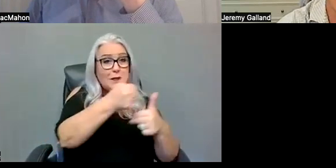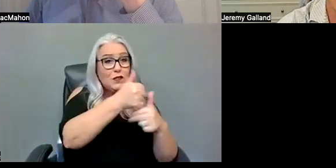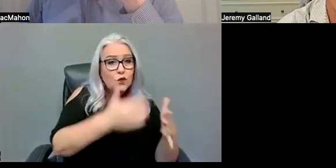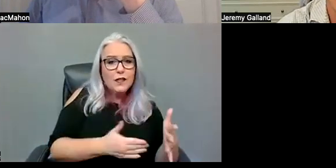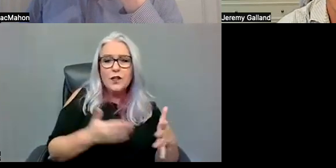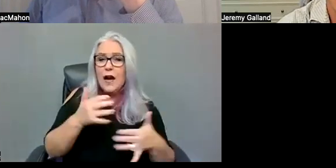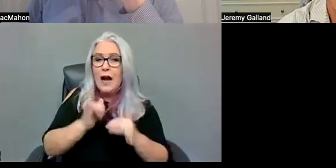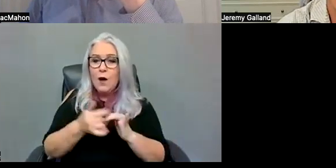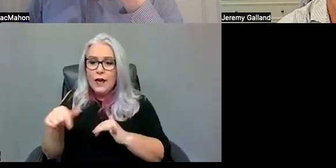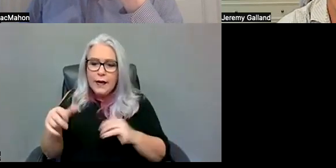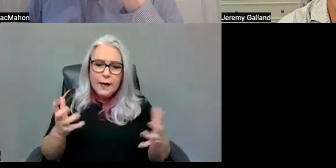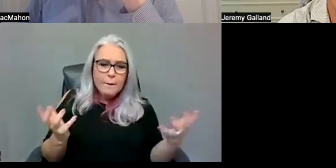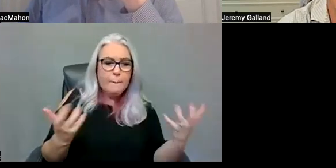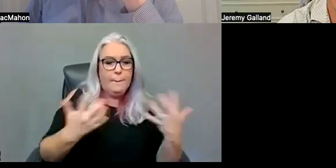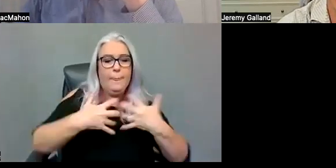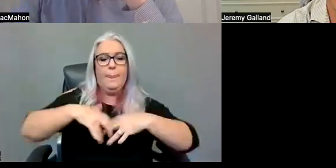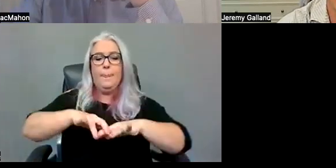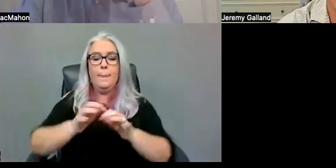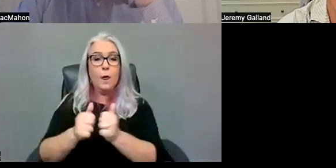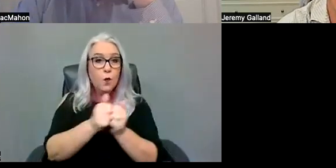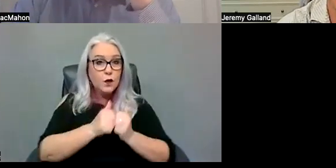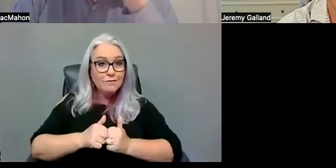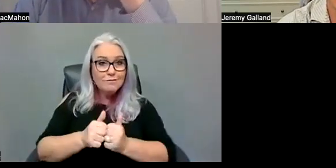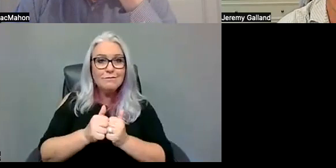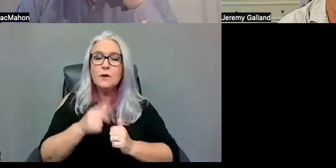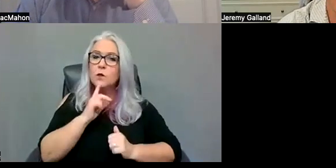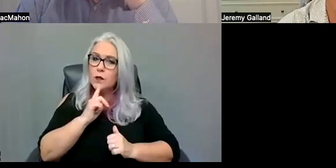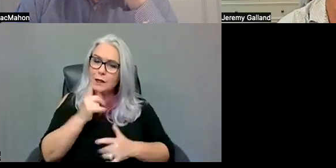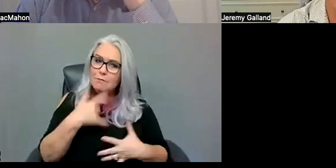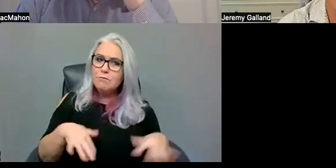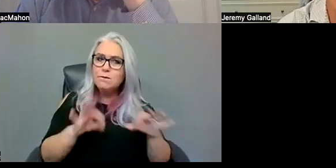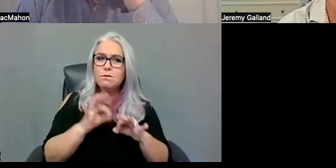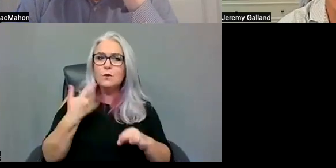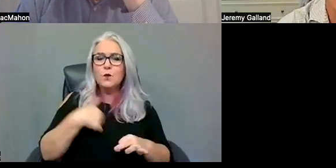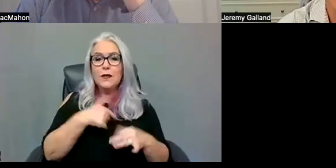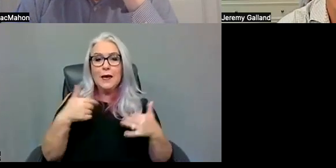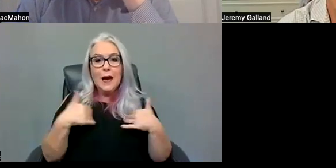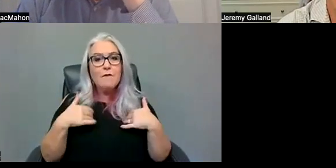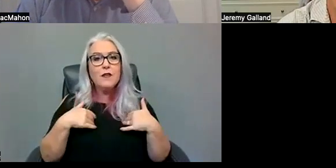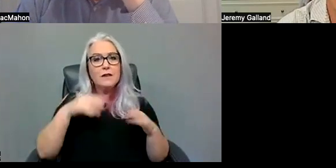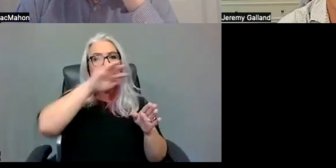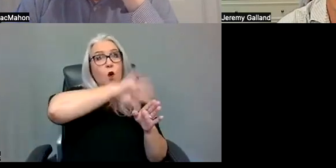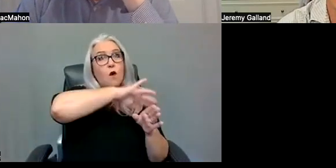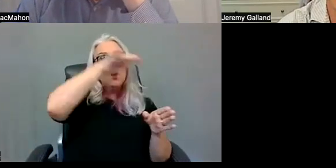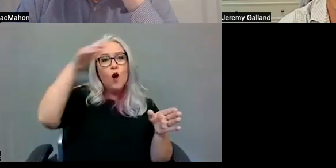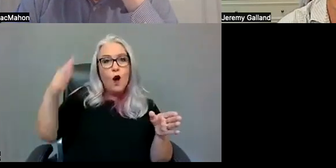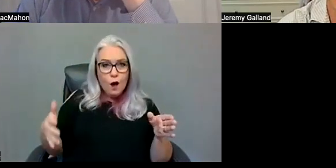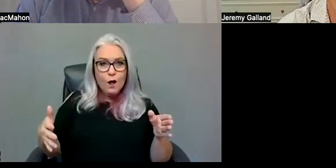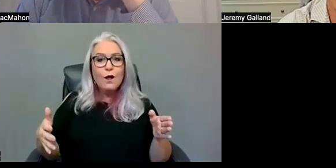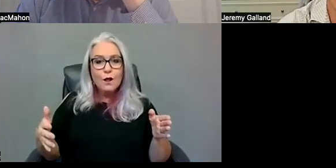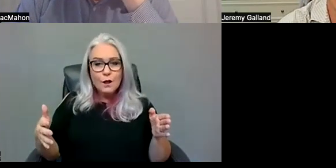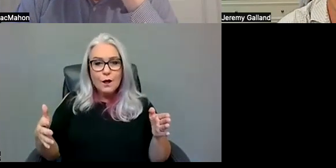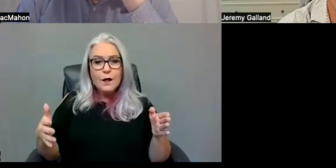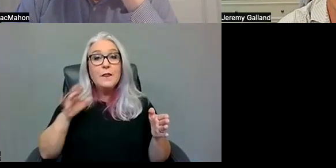each other. It's really going to be helpful to have this overarching piece that our administrators and